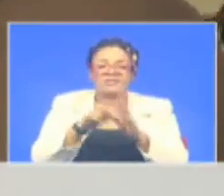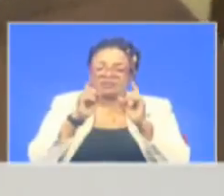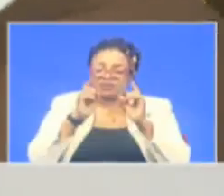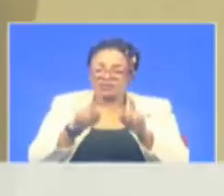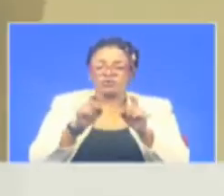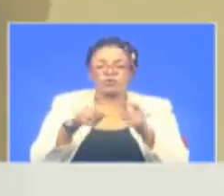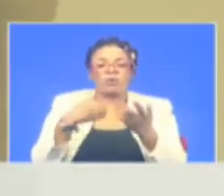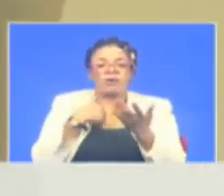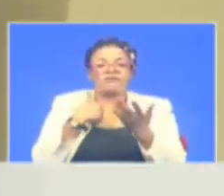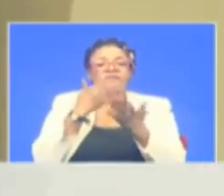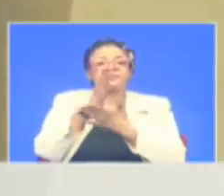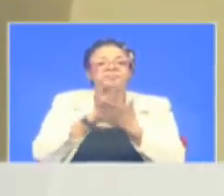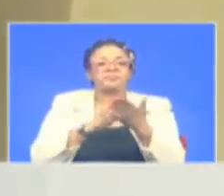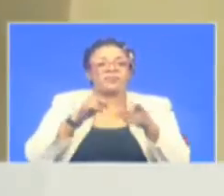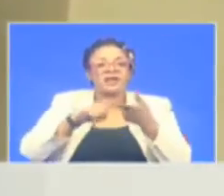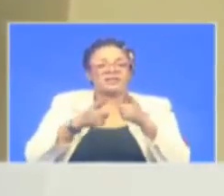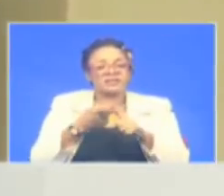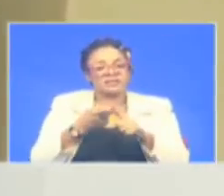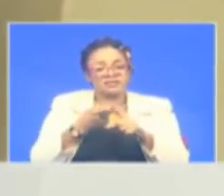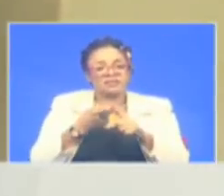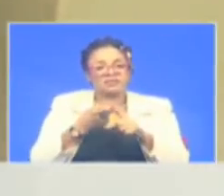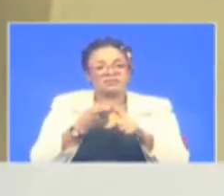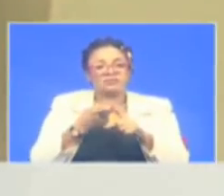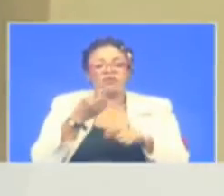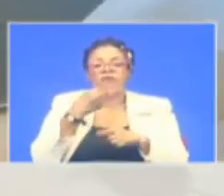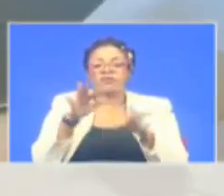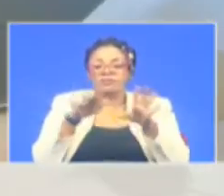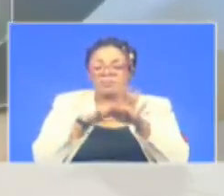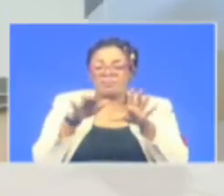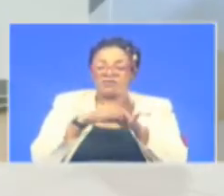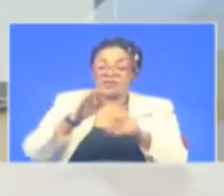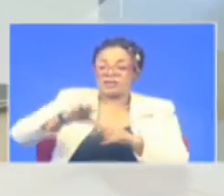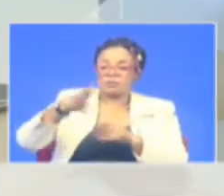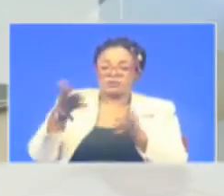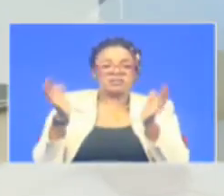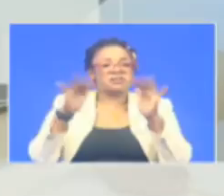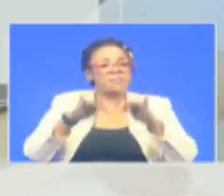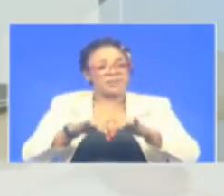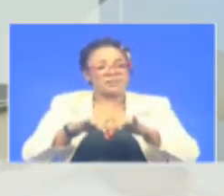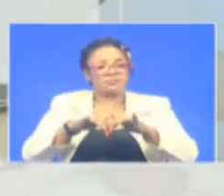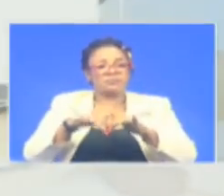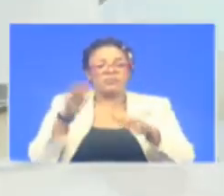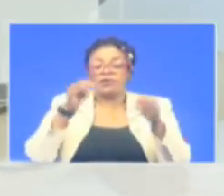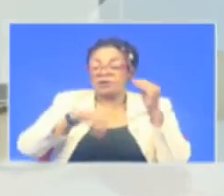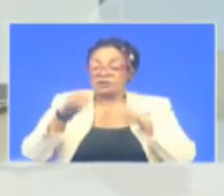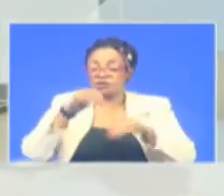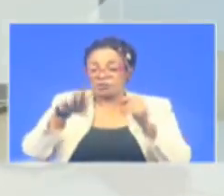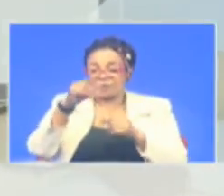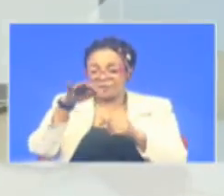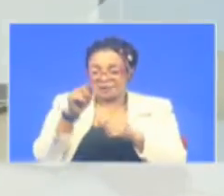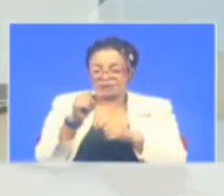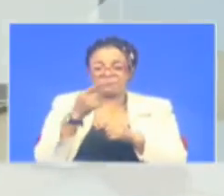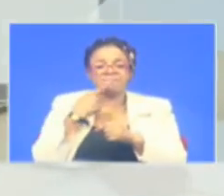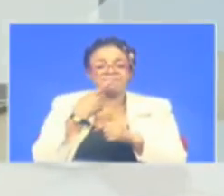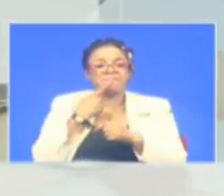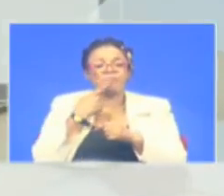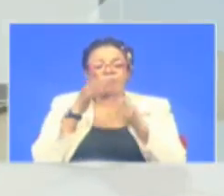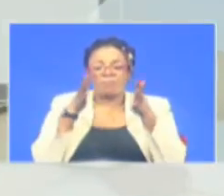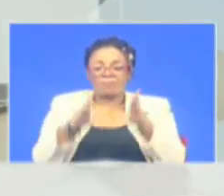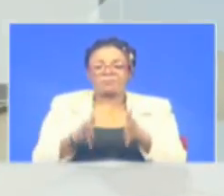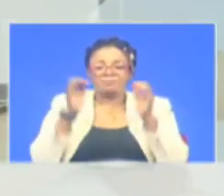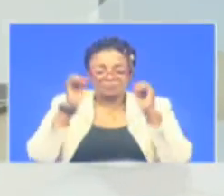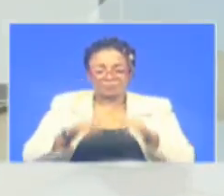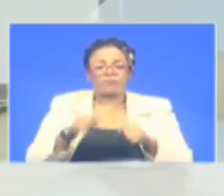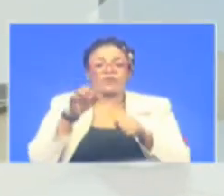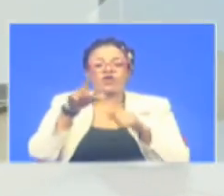certain standards set for the members of the county assembly. The Elections Act provides that a person may be nominated as a